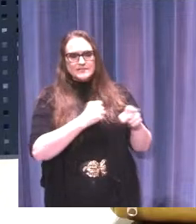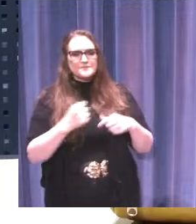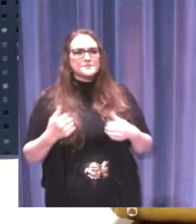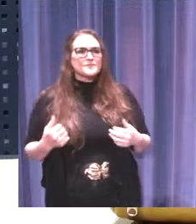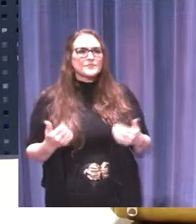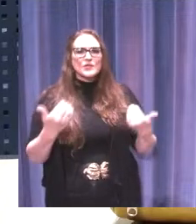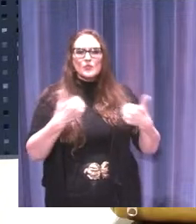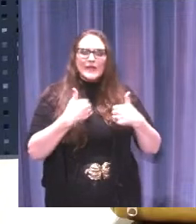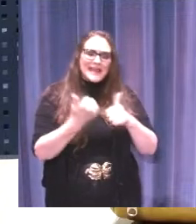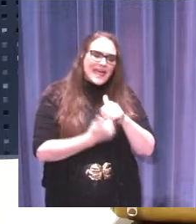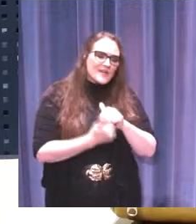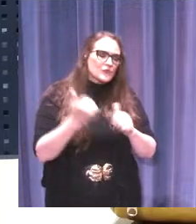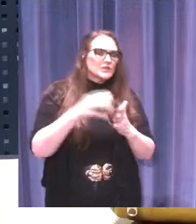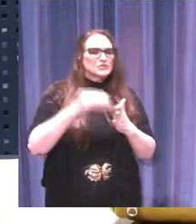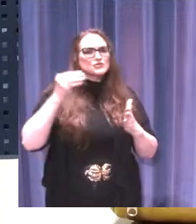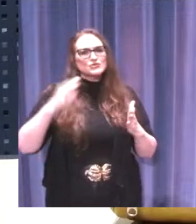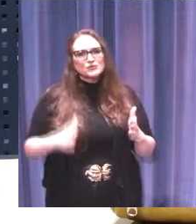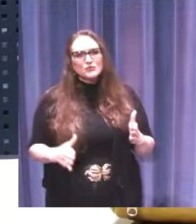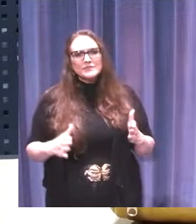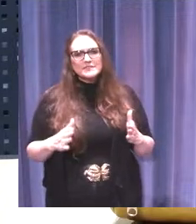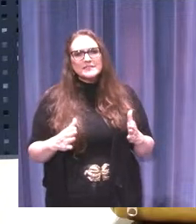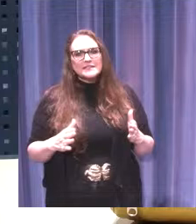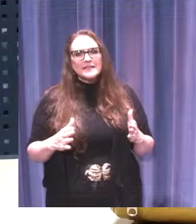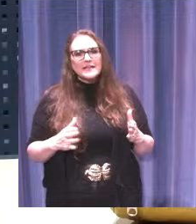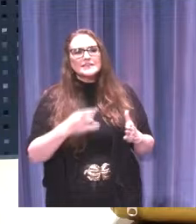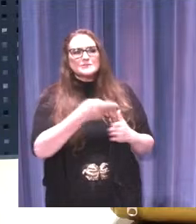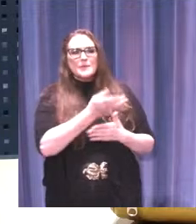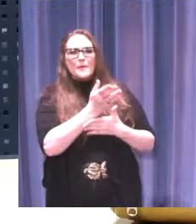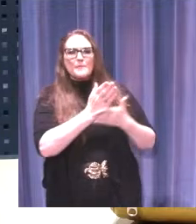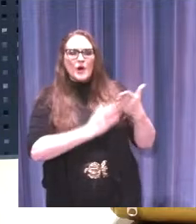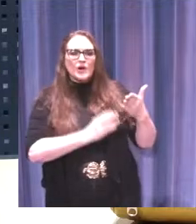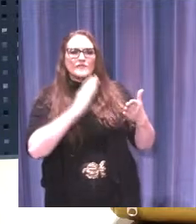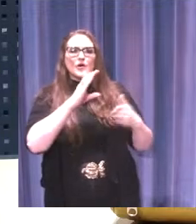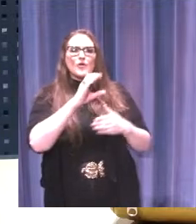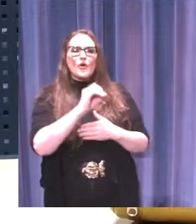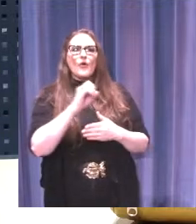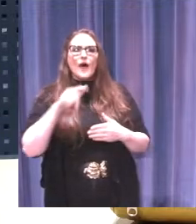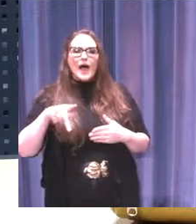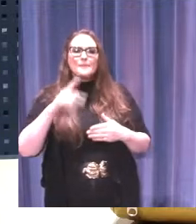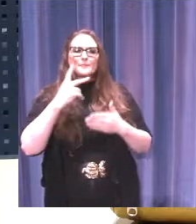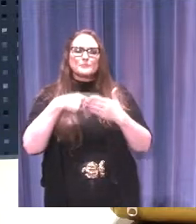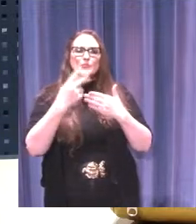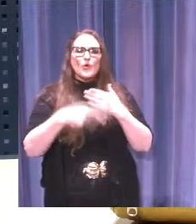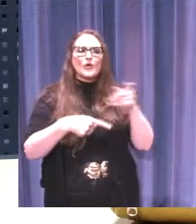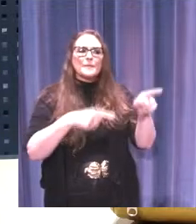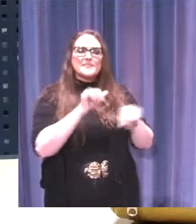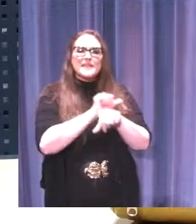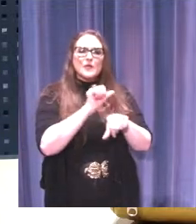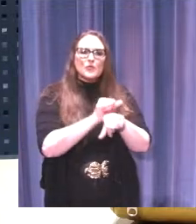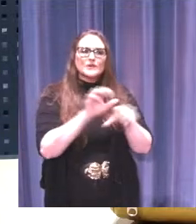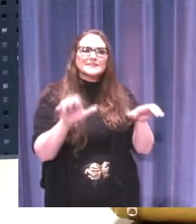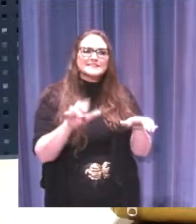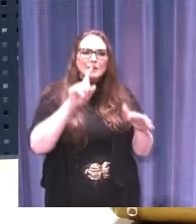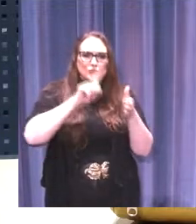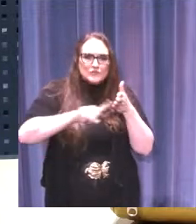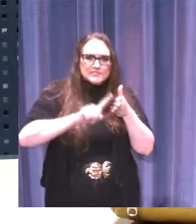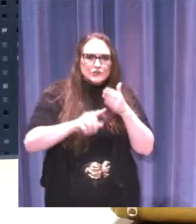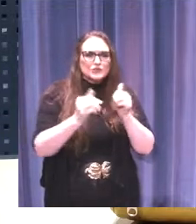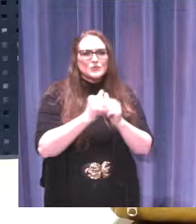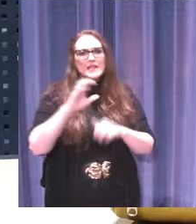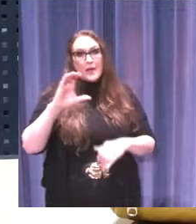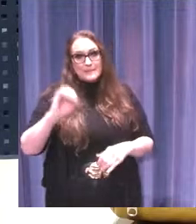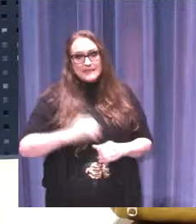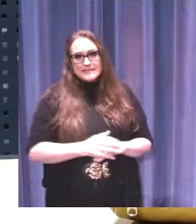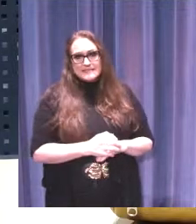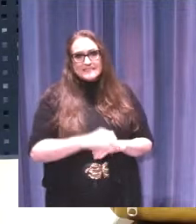had every student being part of a co-op program where they worked and did research with